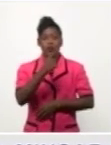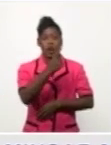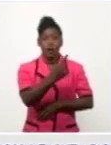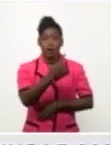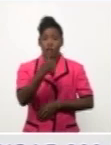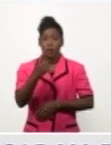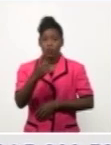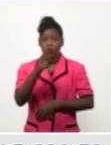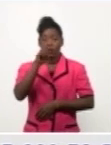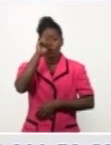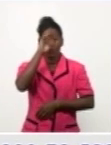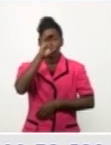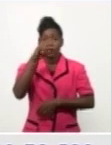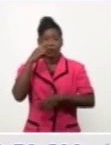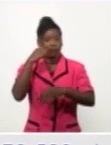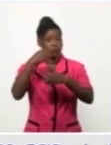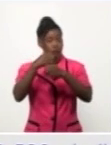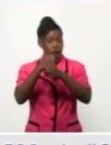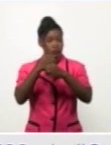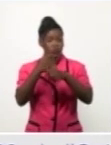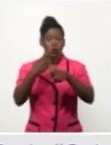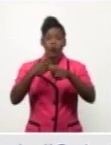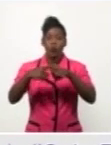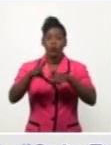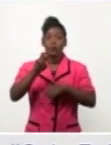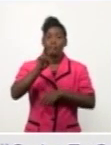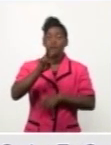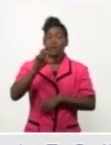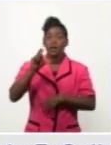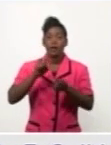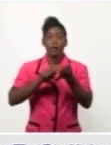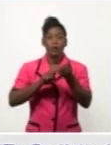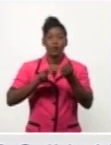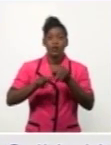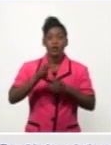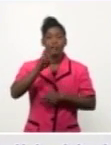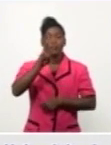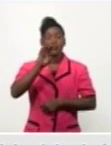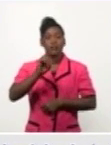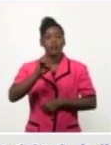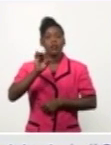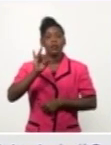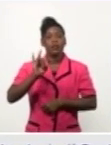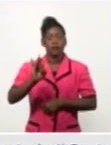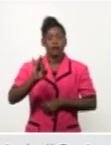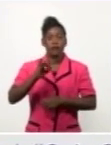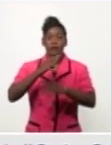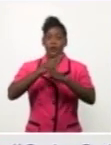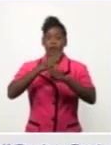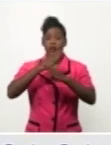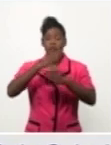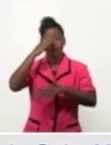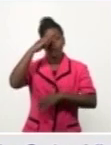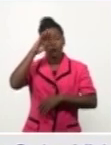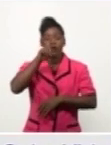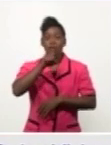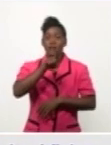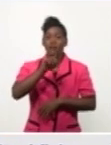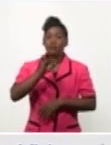Biotechnology, 470 samples respectively. In Villa Claras, 307, in Santiago de